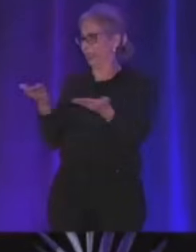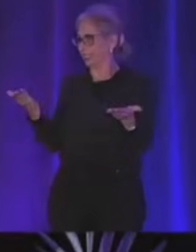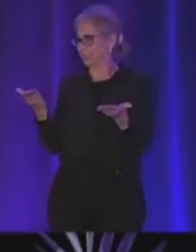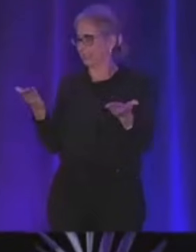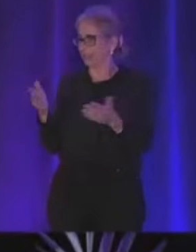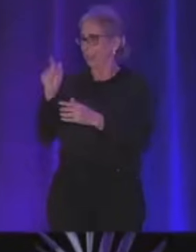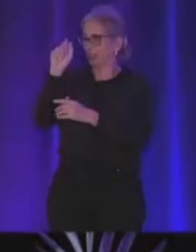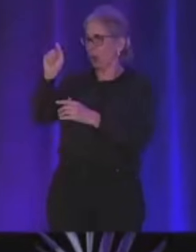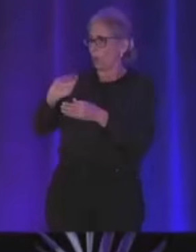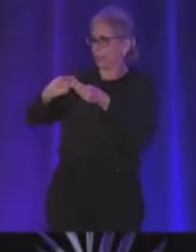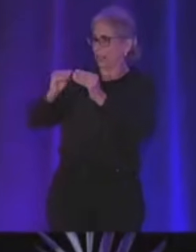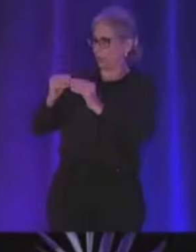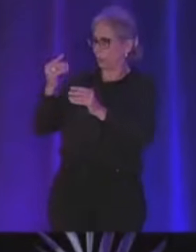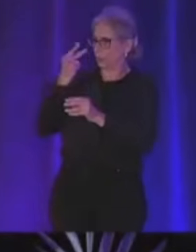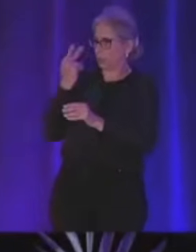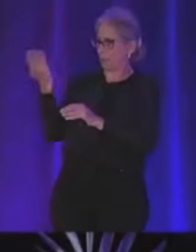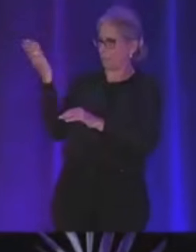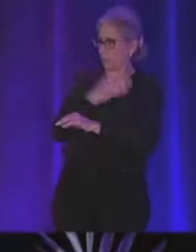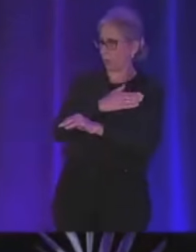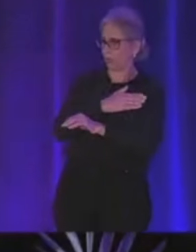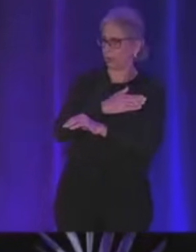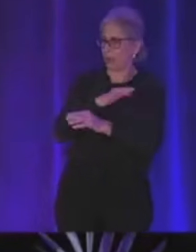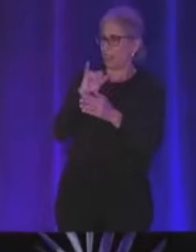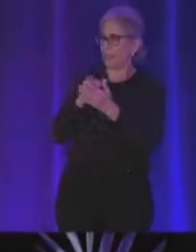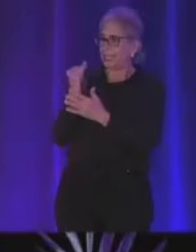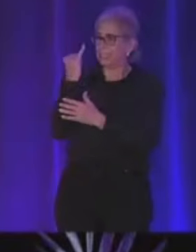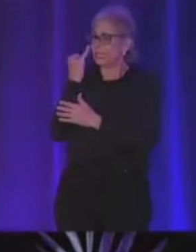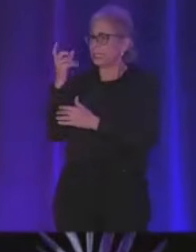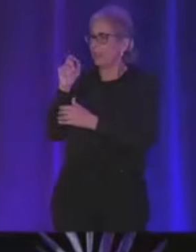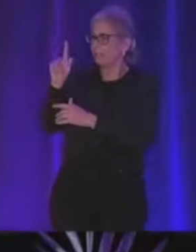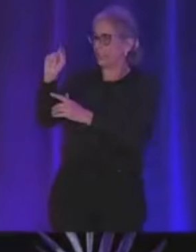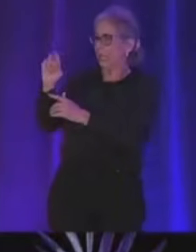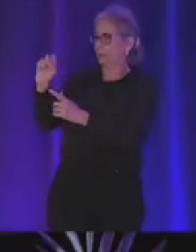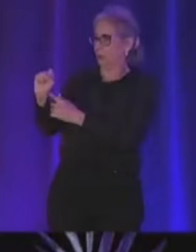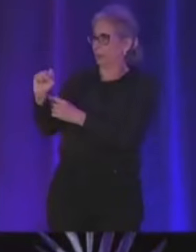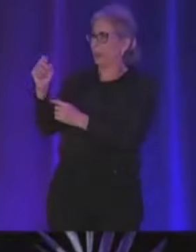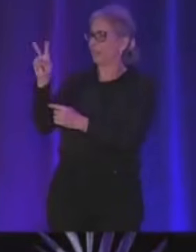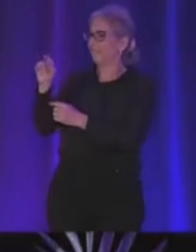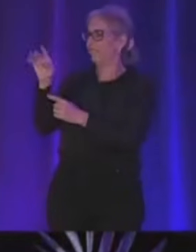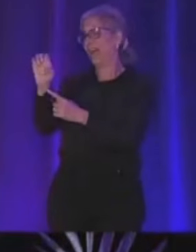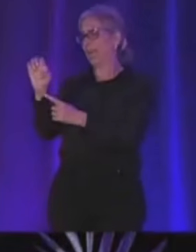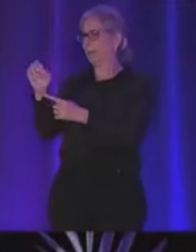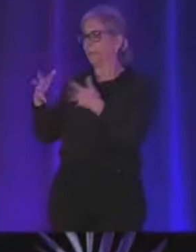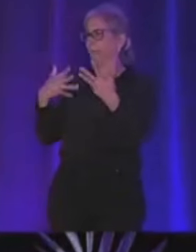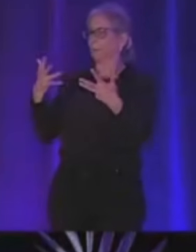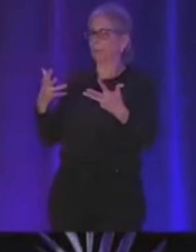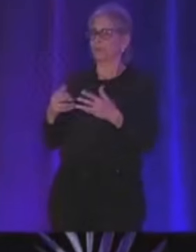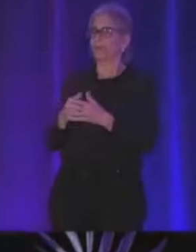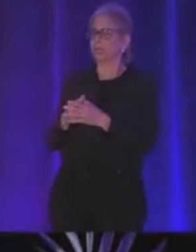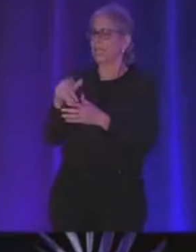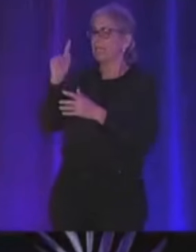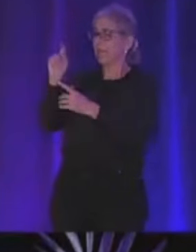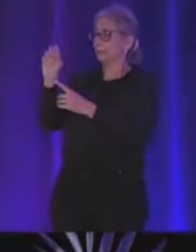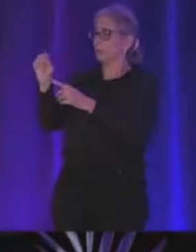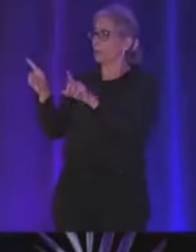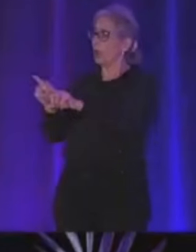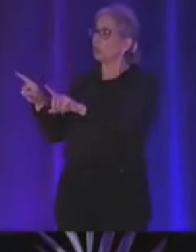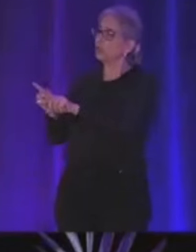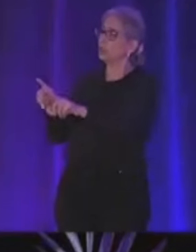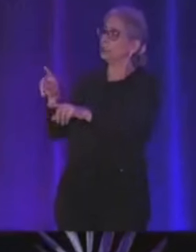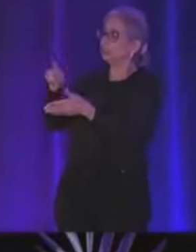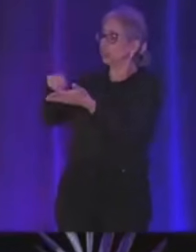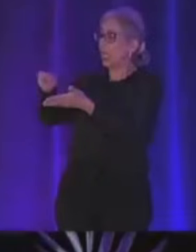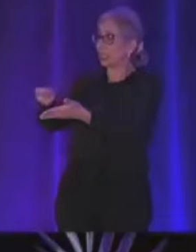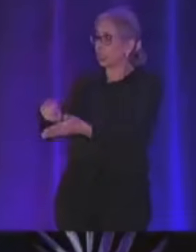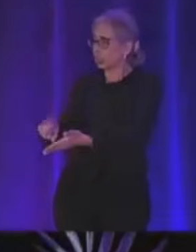number we saw. That's just the idea of TypeScript, the vibe, the aesthetic. TypeScript also provides a type checker, which